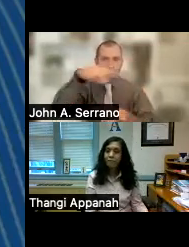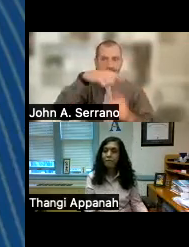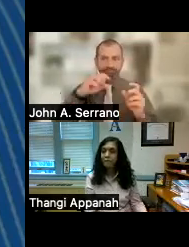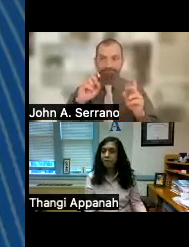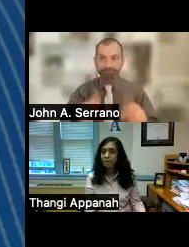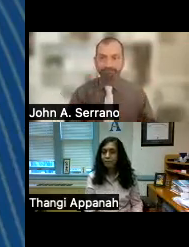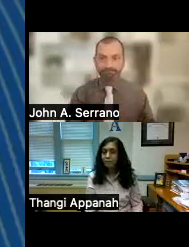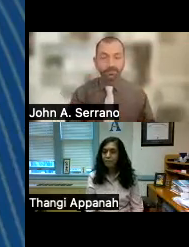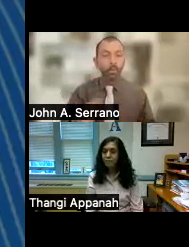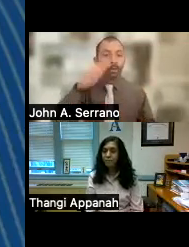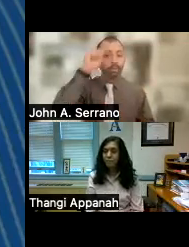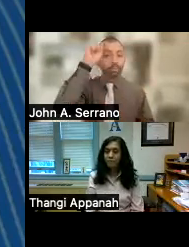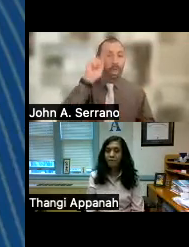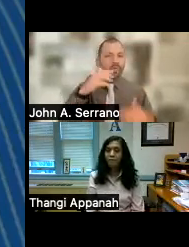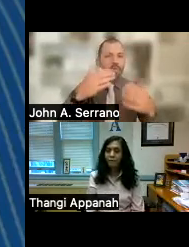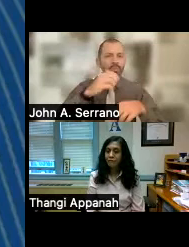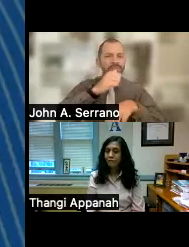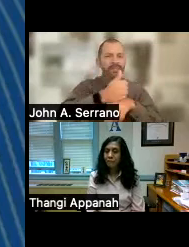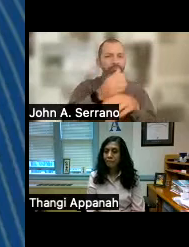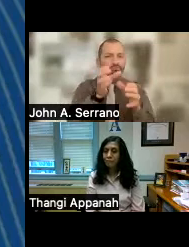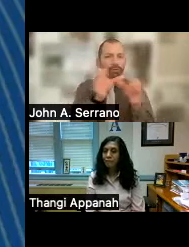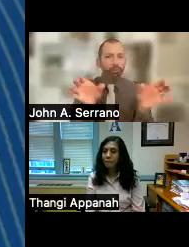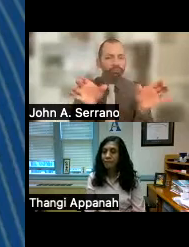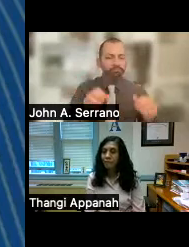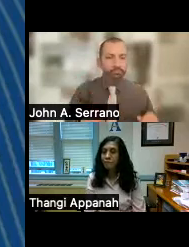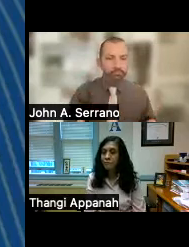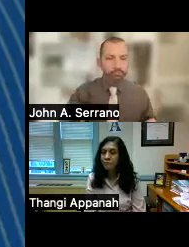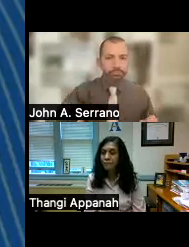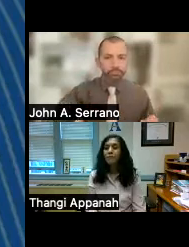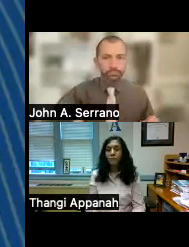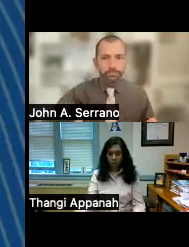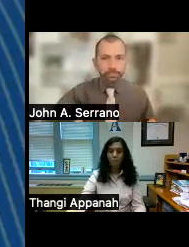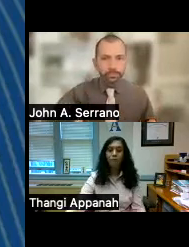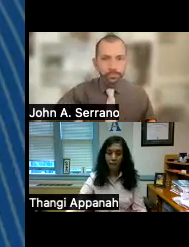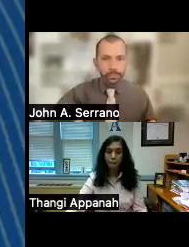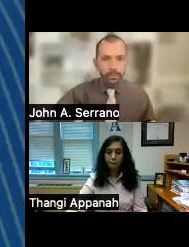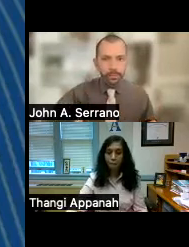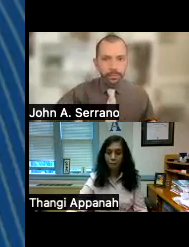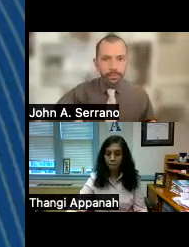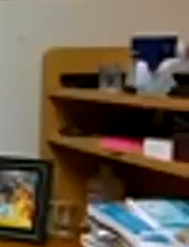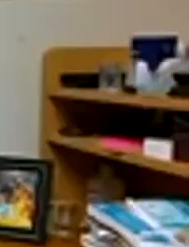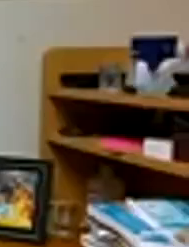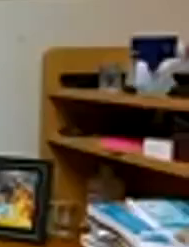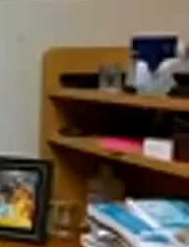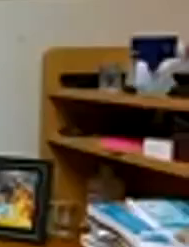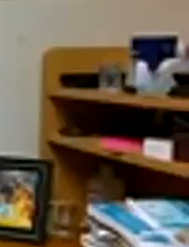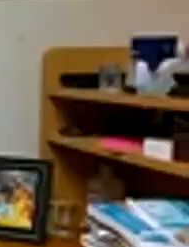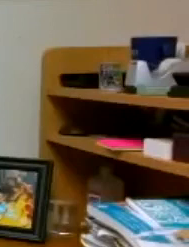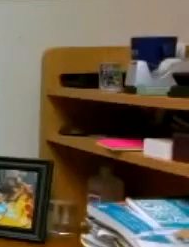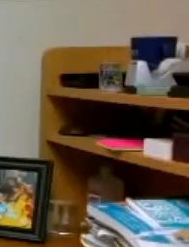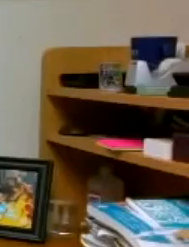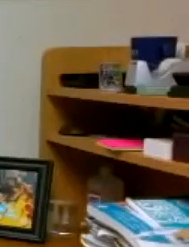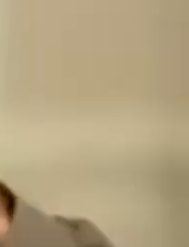determining those? Sharing some ideas with each other. And Dr. Appana, can you go ahead and set up those groups? Yes.